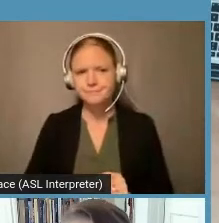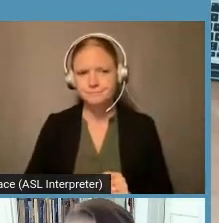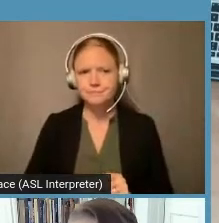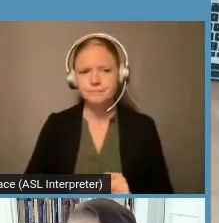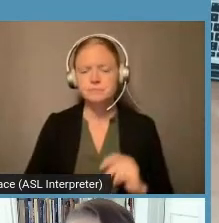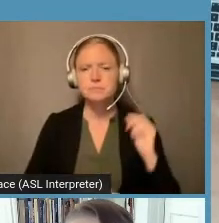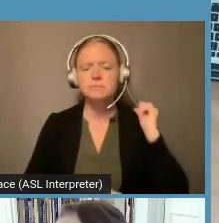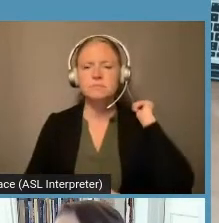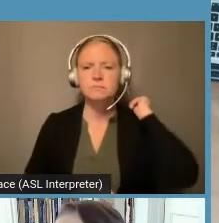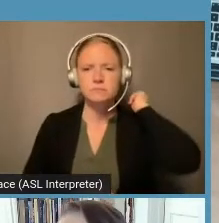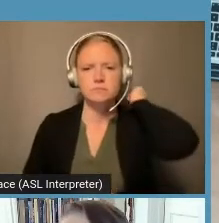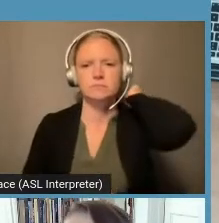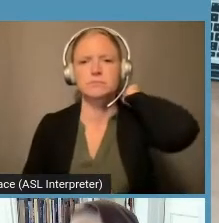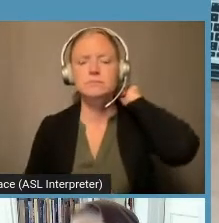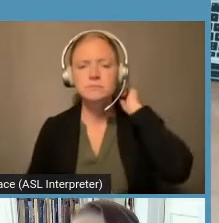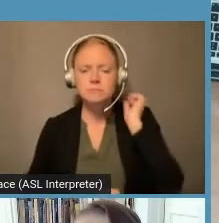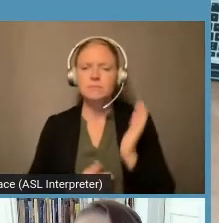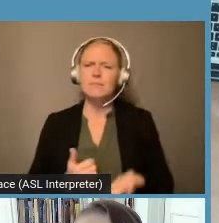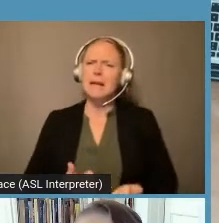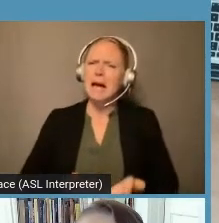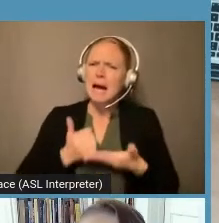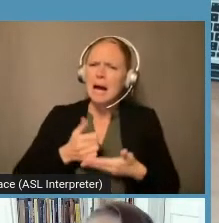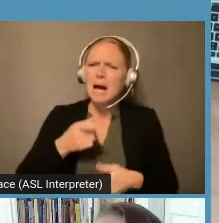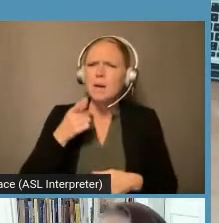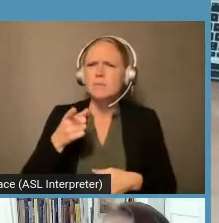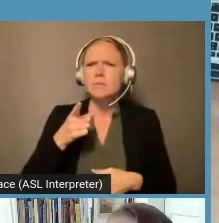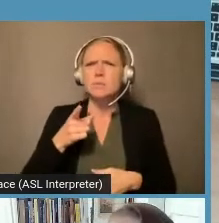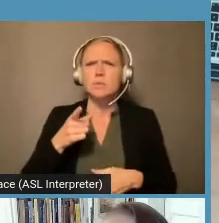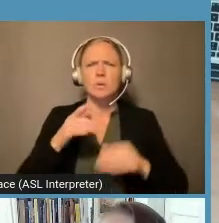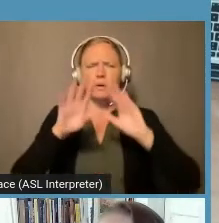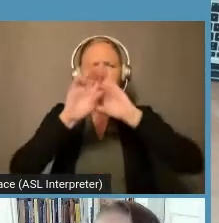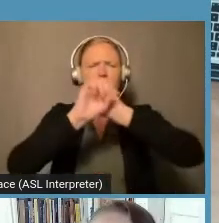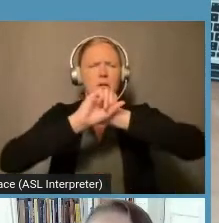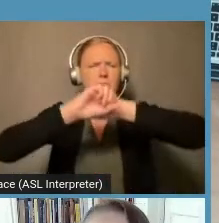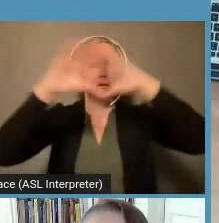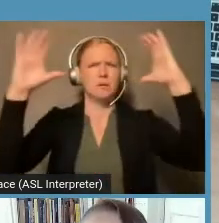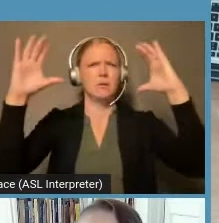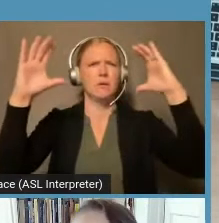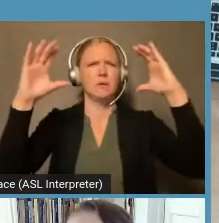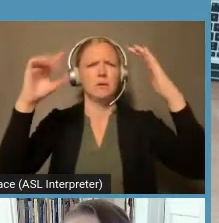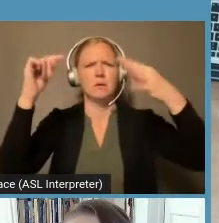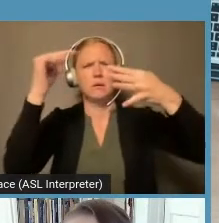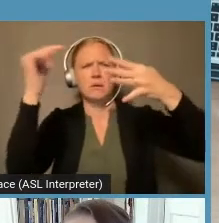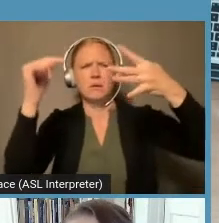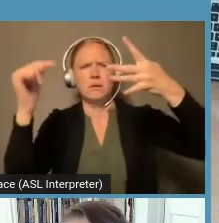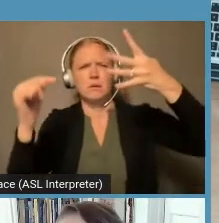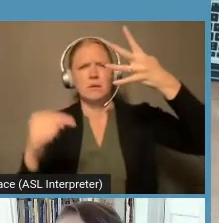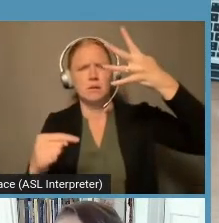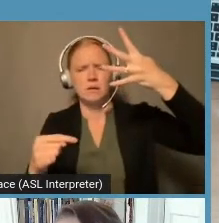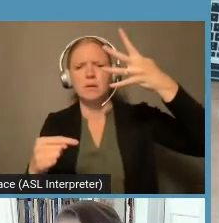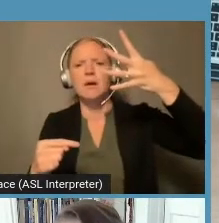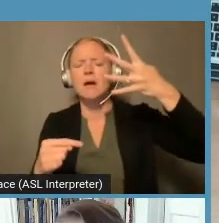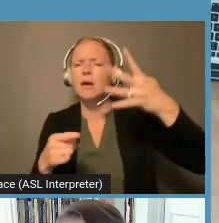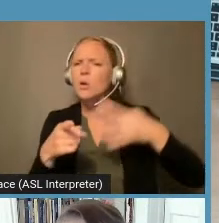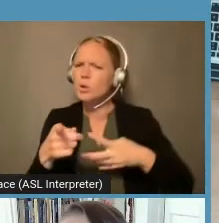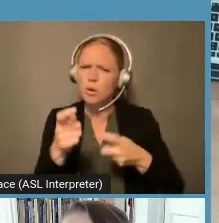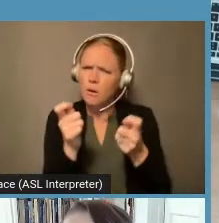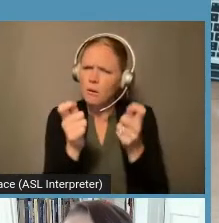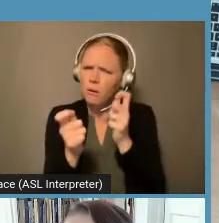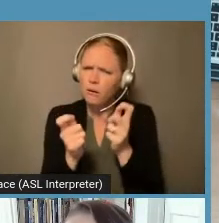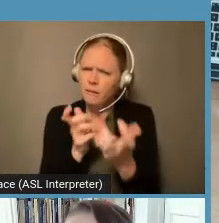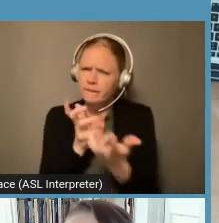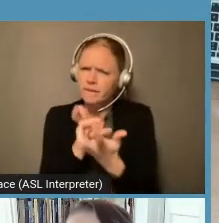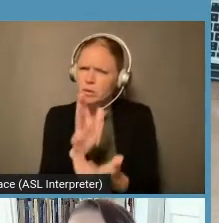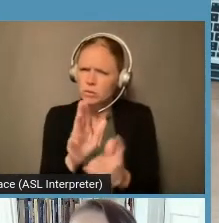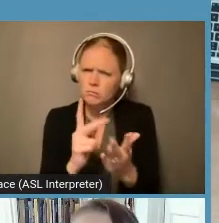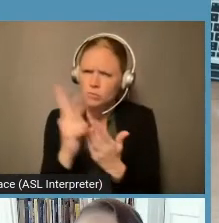them, it gives you a detailed overview of what this position should do, and you can customize it to your specific project,